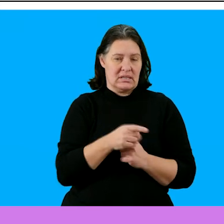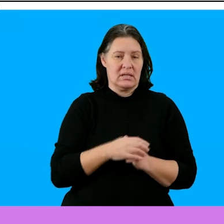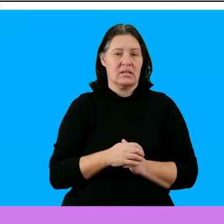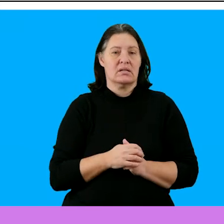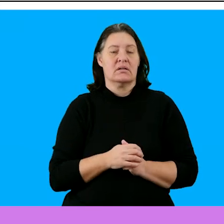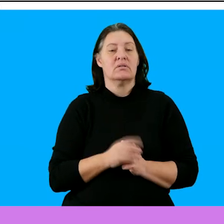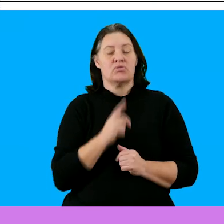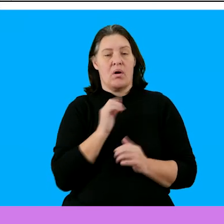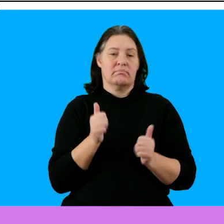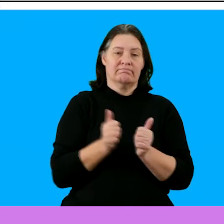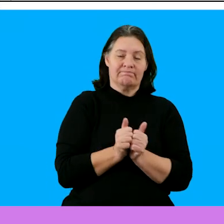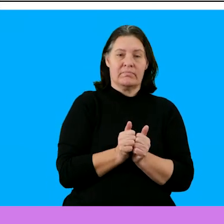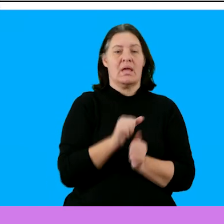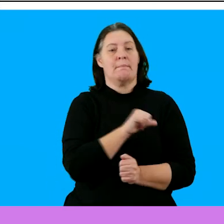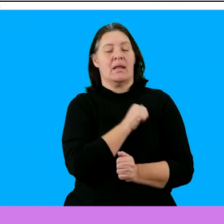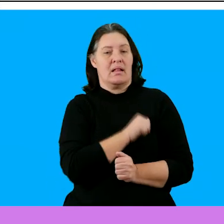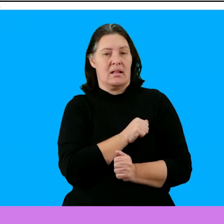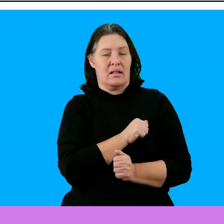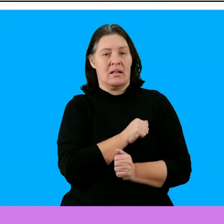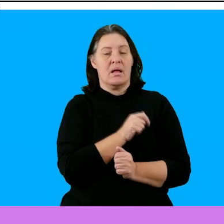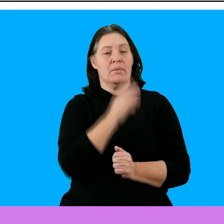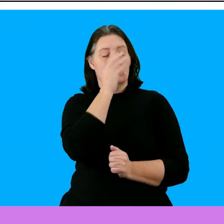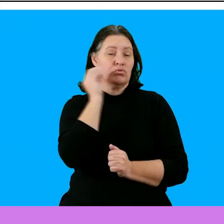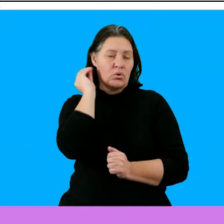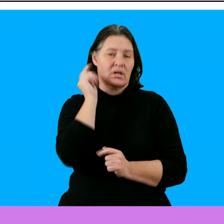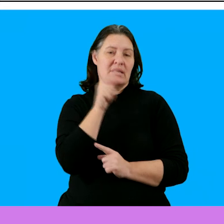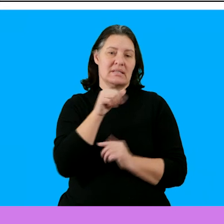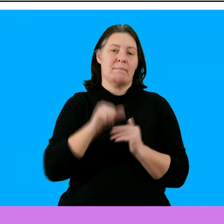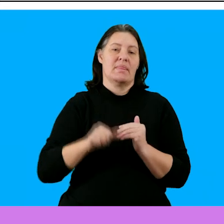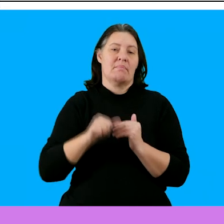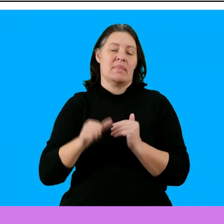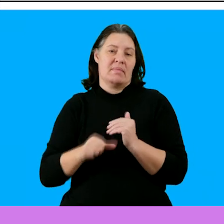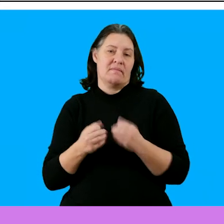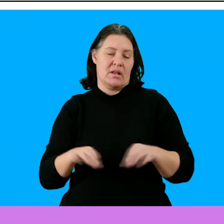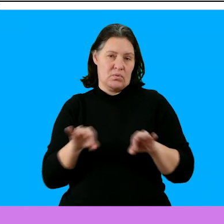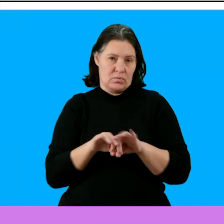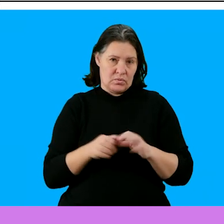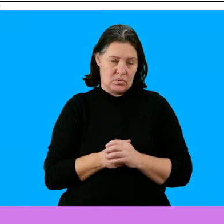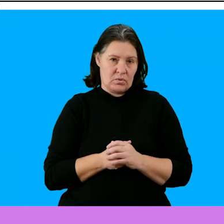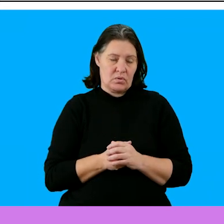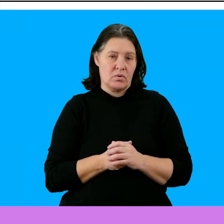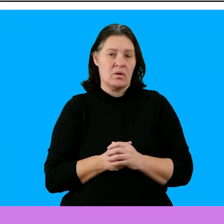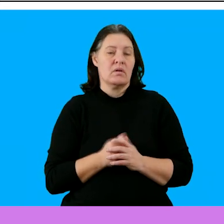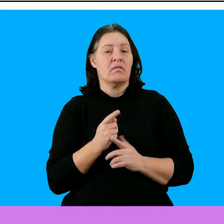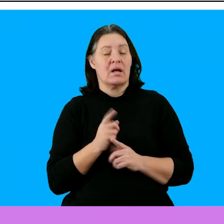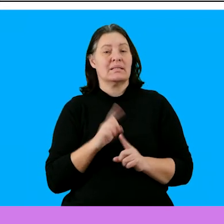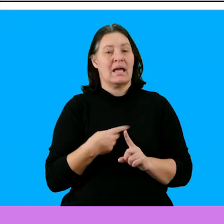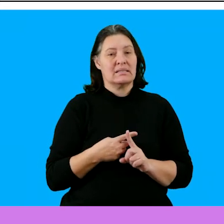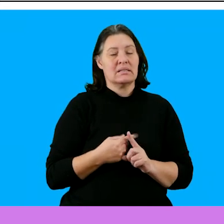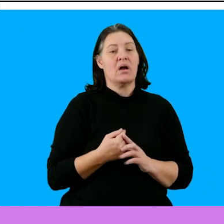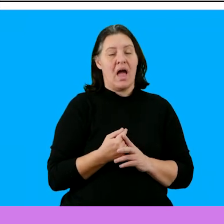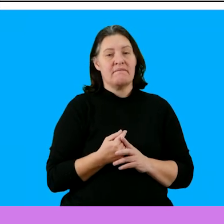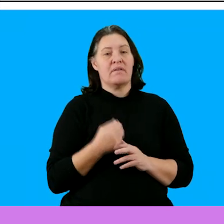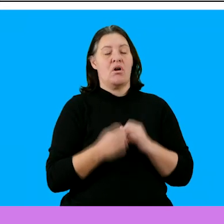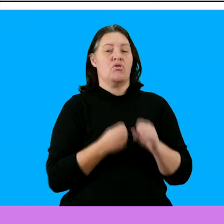have indicated she belongs to medical aid. But please note, this is monthly values, right? And when we calculate